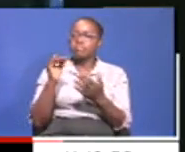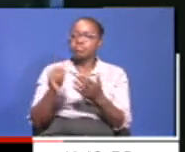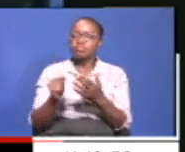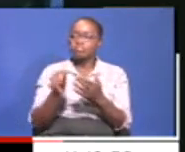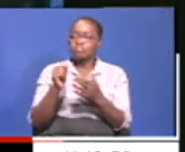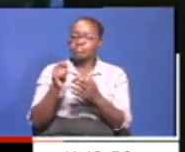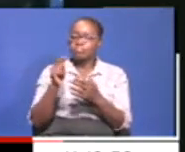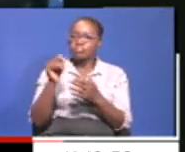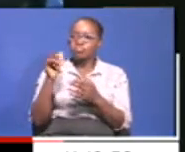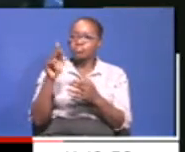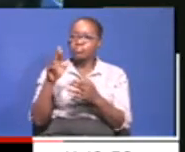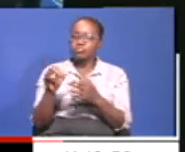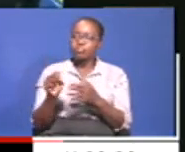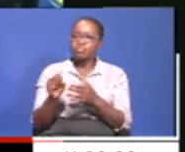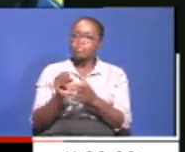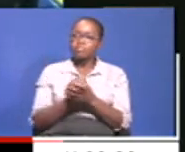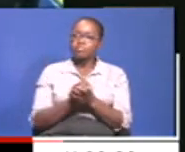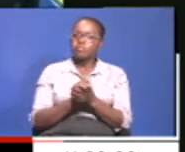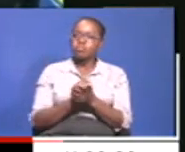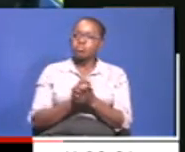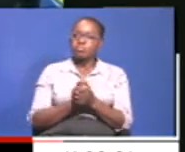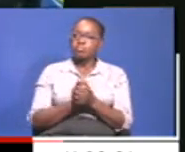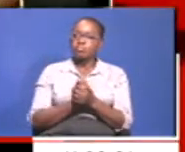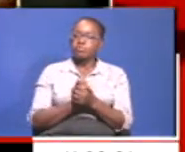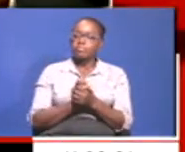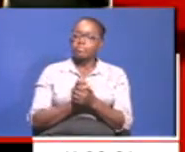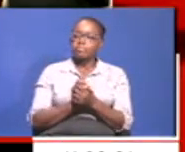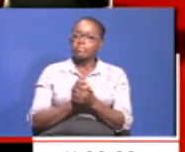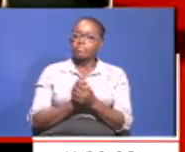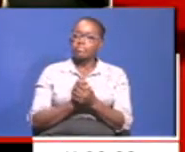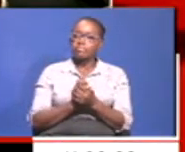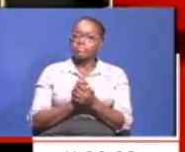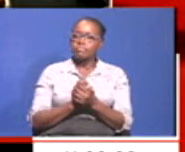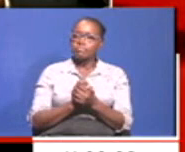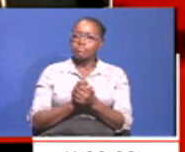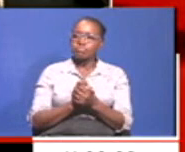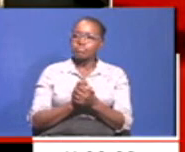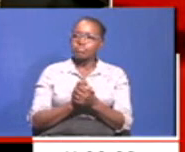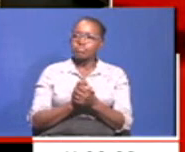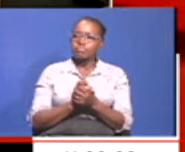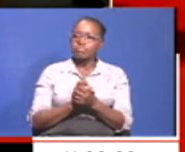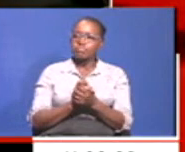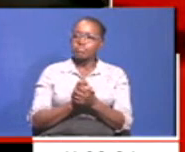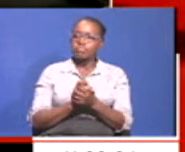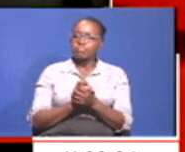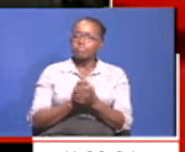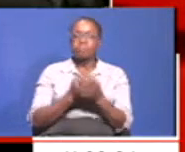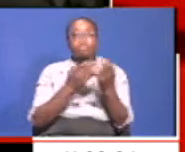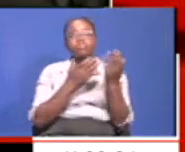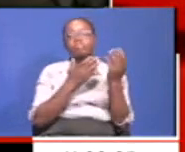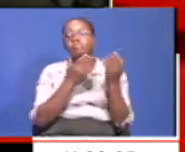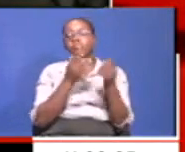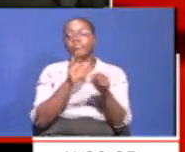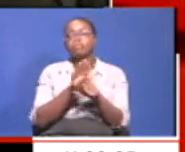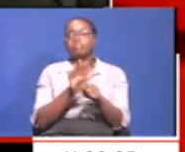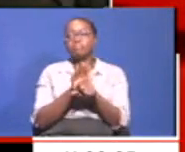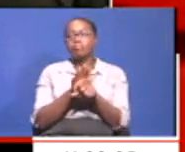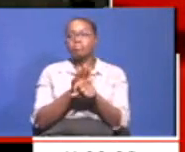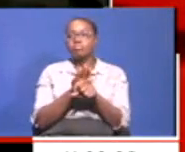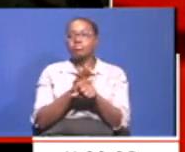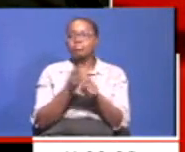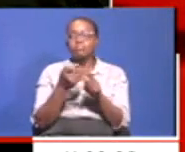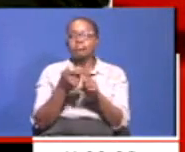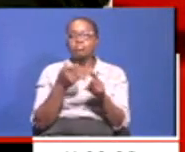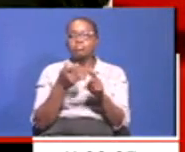we are using. Okay. Now, the other one is, a lot of expectations from